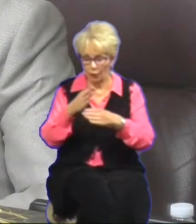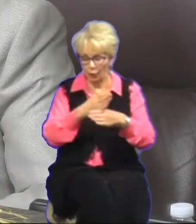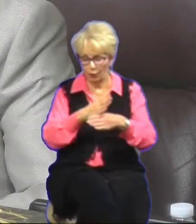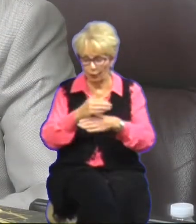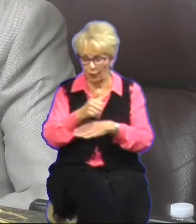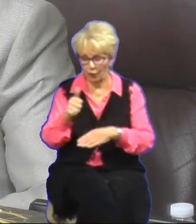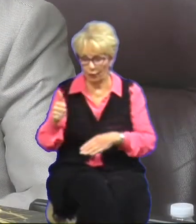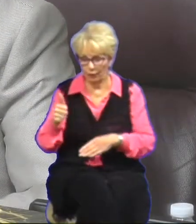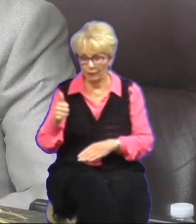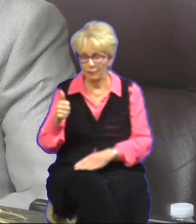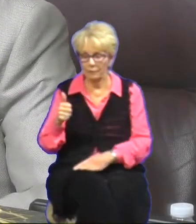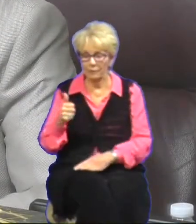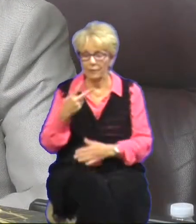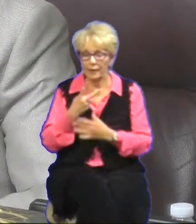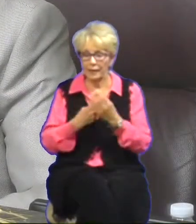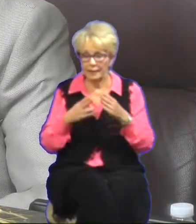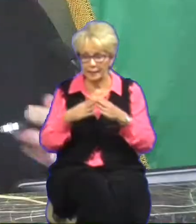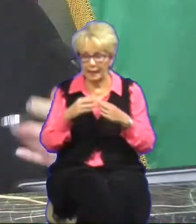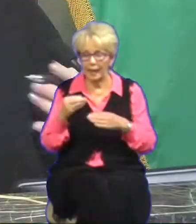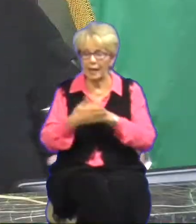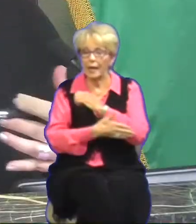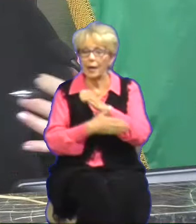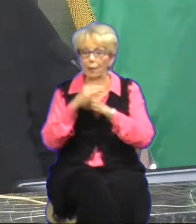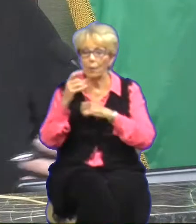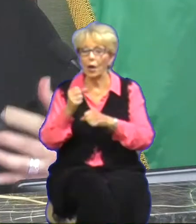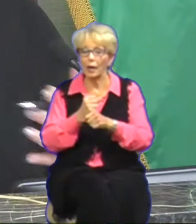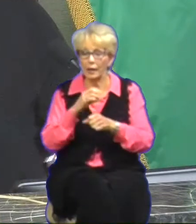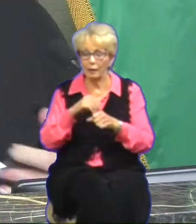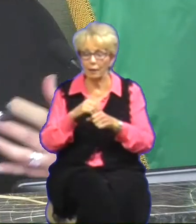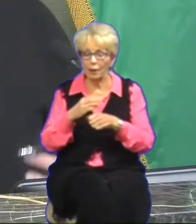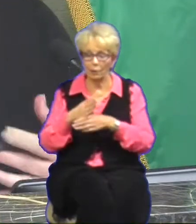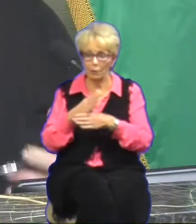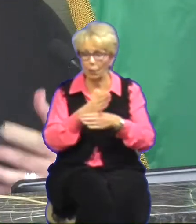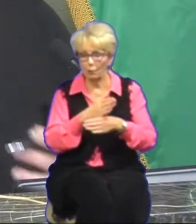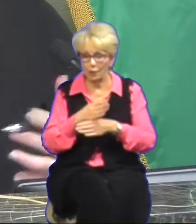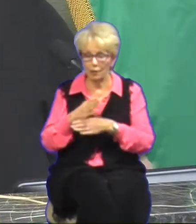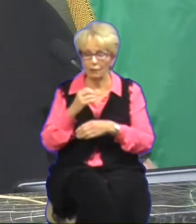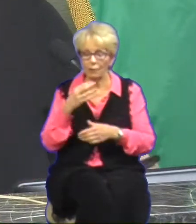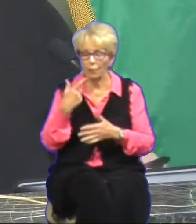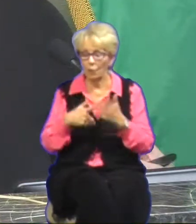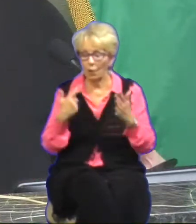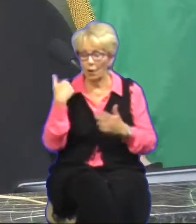aid. Correct. Agents. Both the city and the county would get it in a proportionate share of